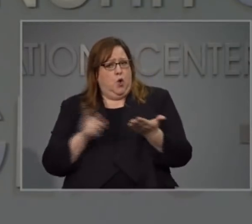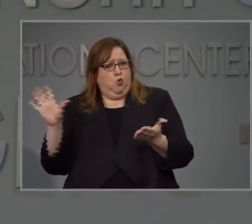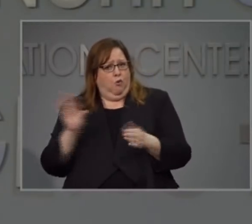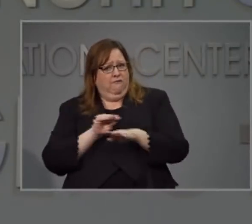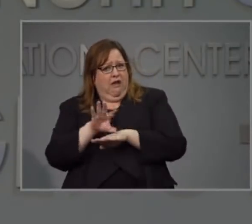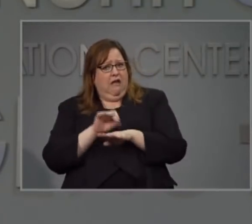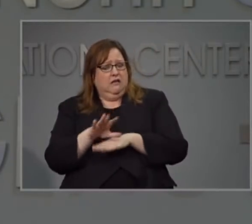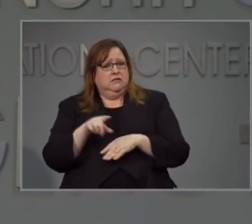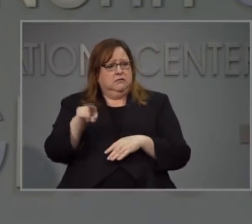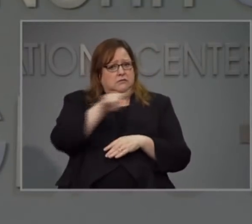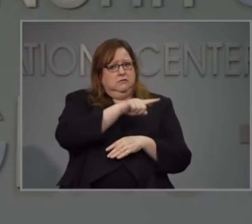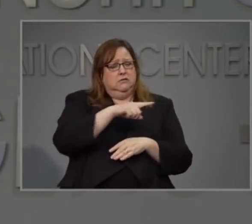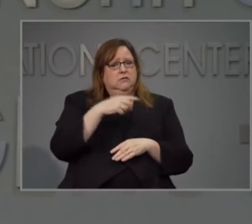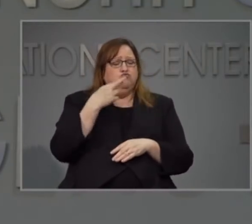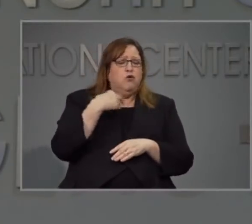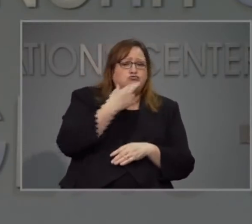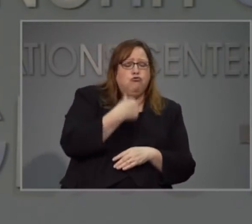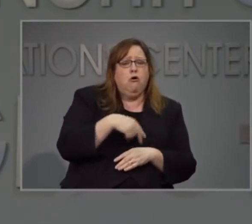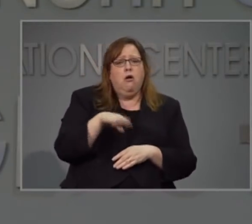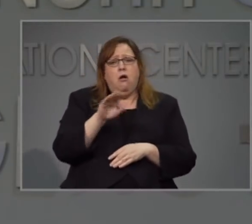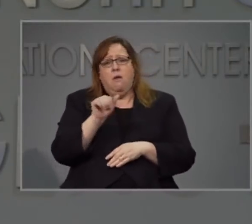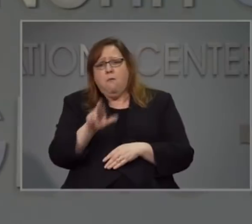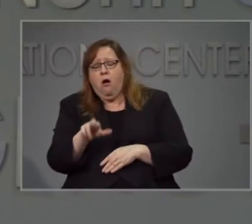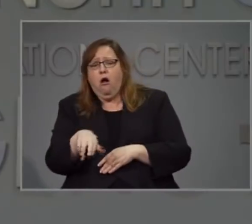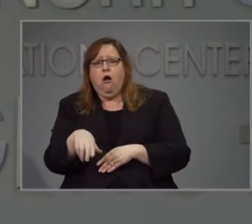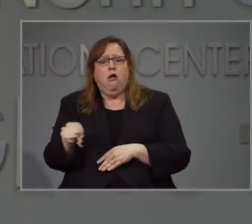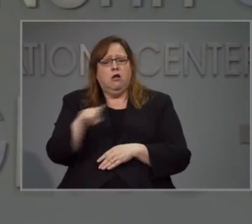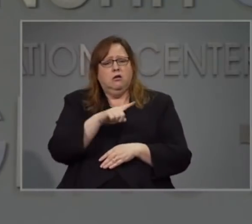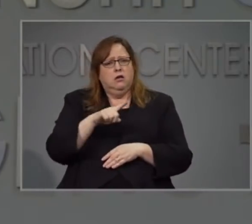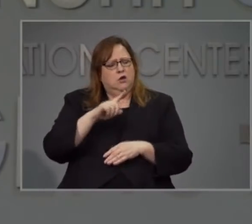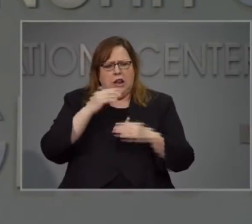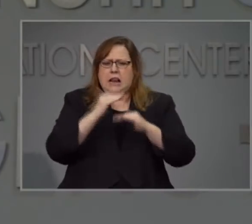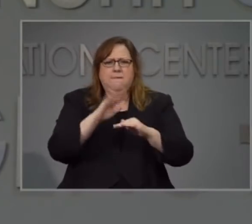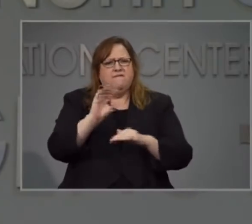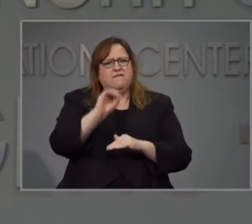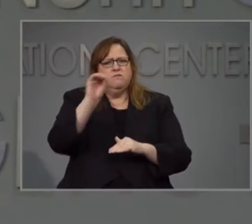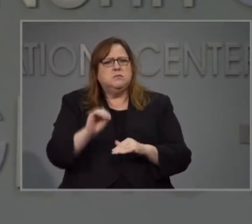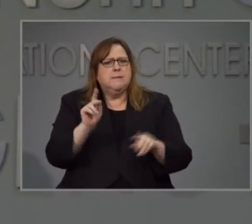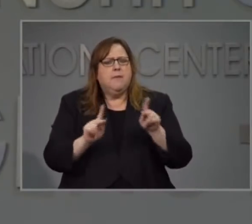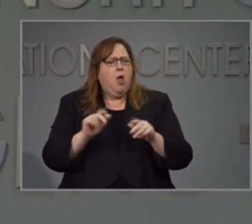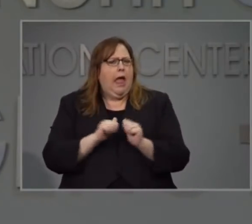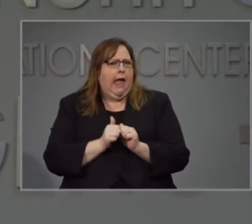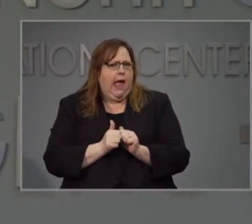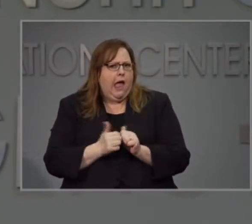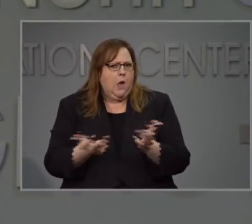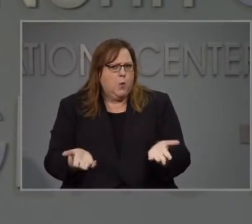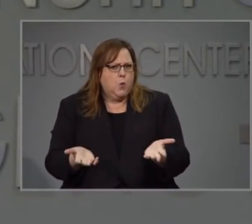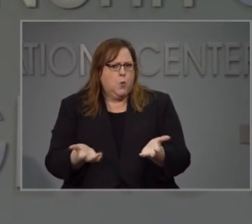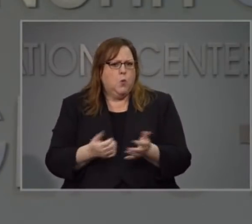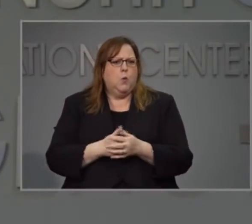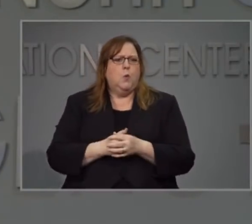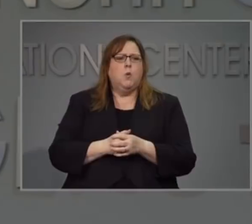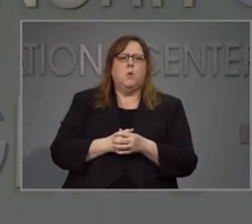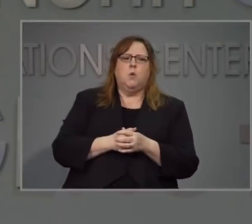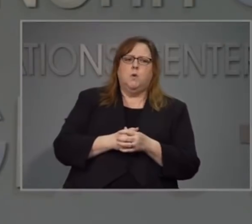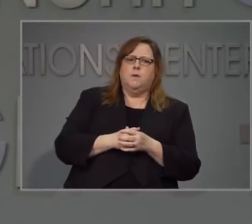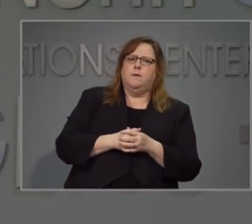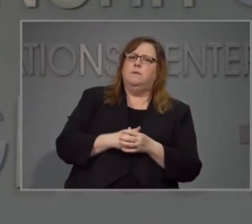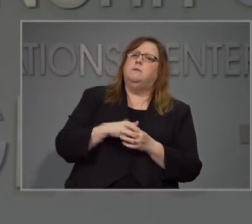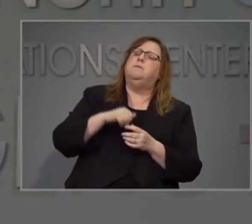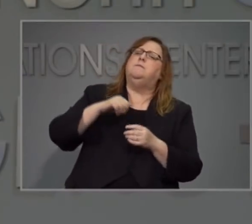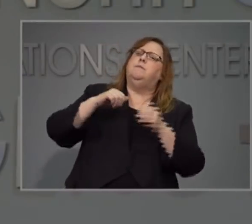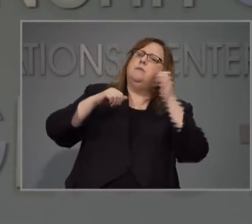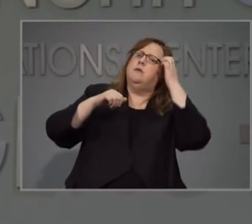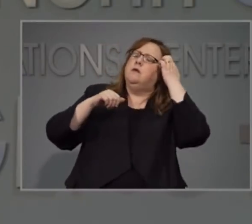at 50%? How are you going to make sure that's enforced? Most of law enforcement across this state is doing what they